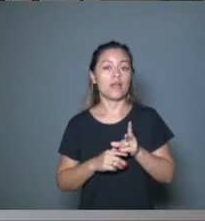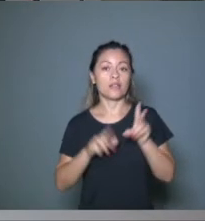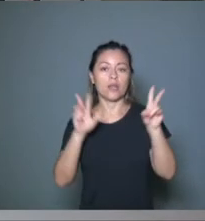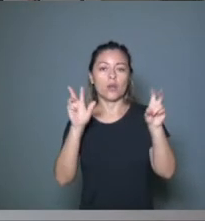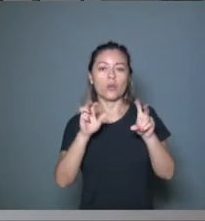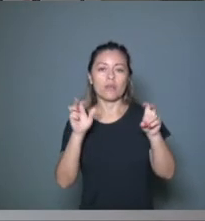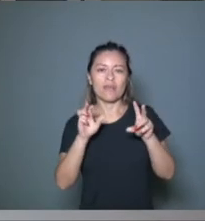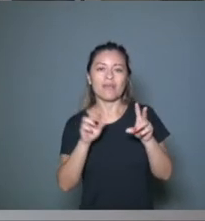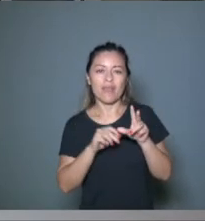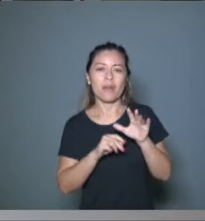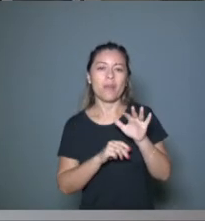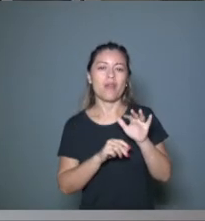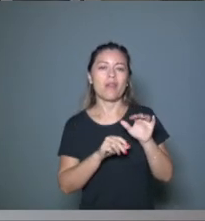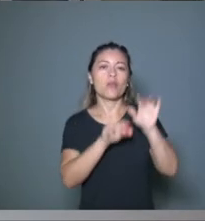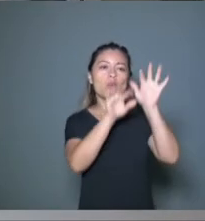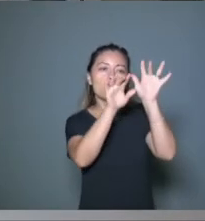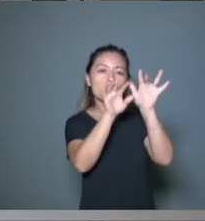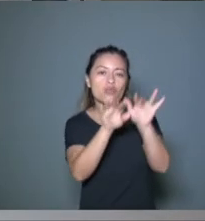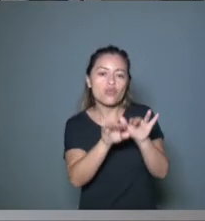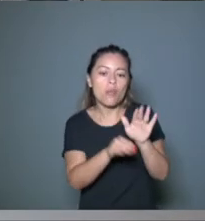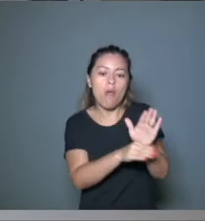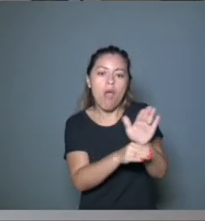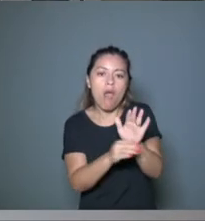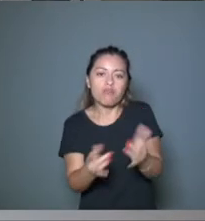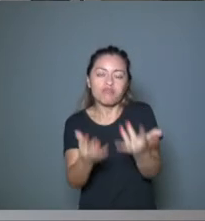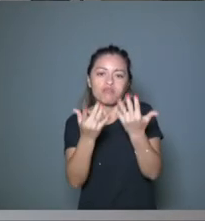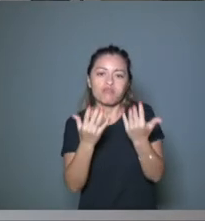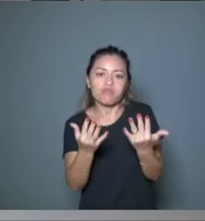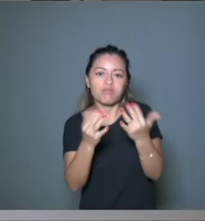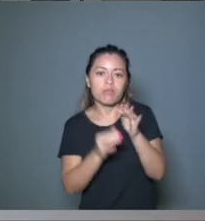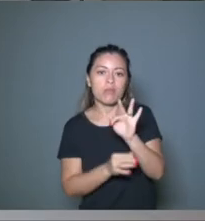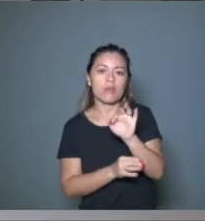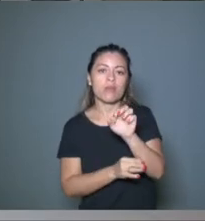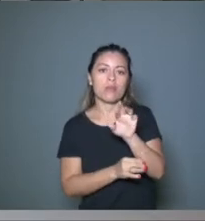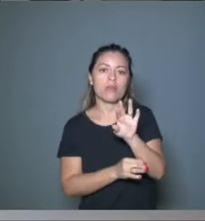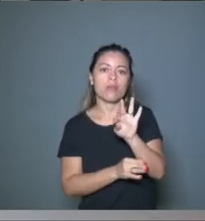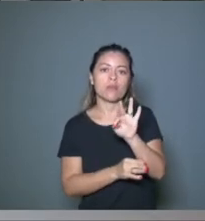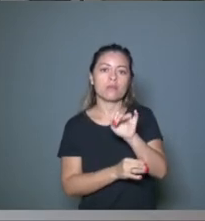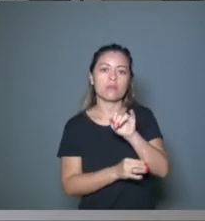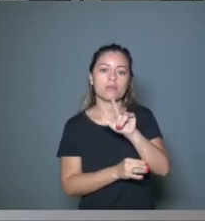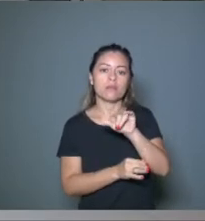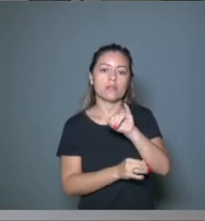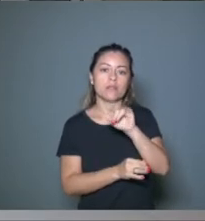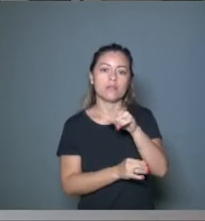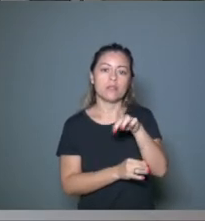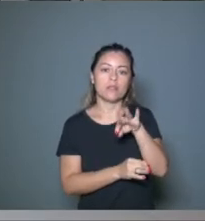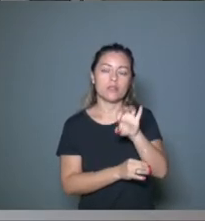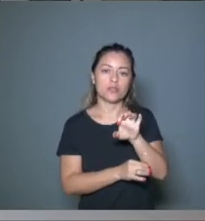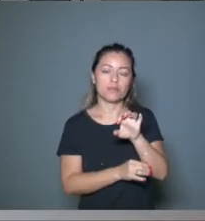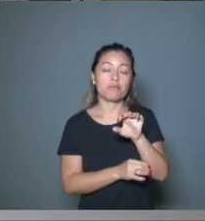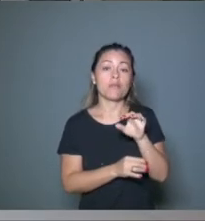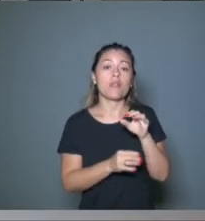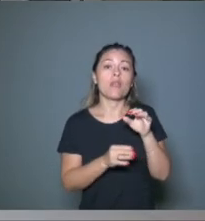is about Russia, Ukraine, and fertilizer availability.